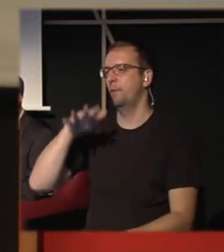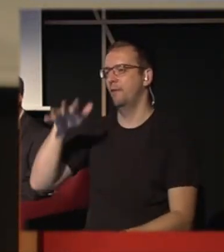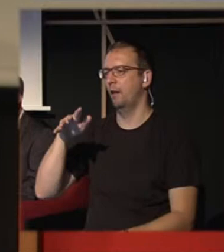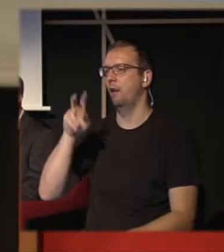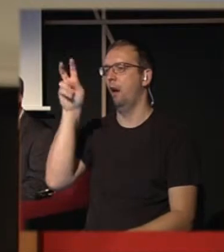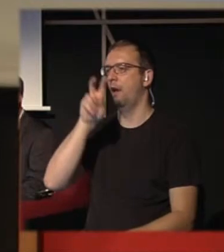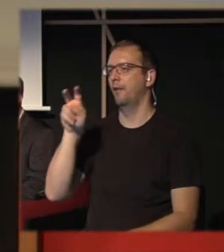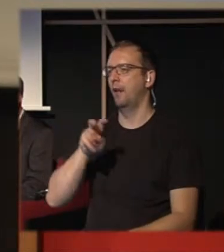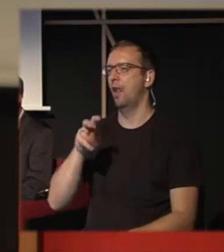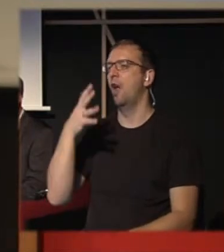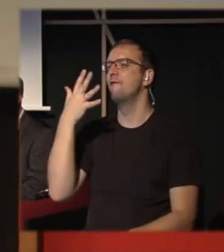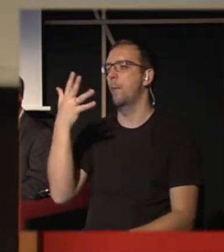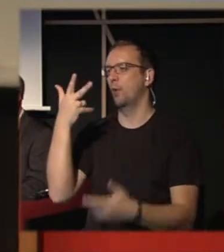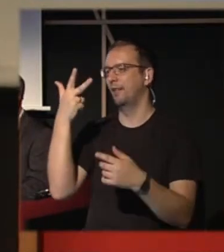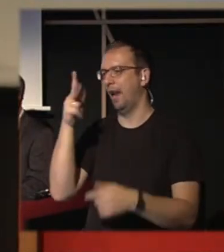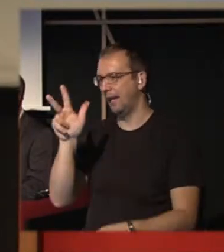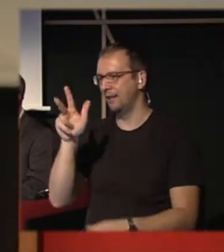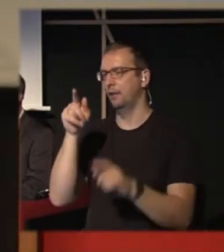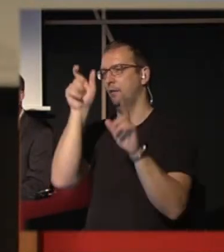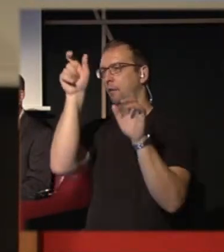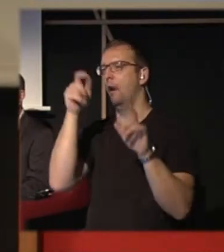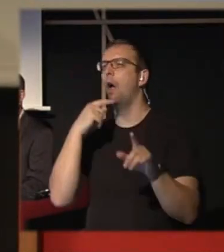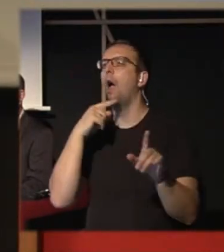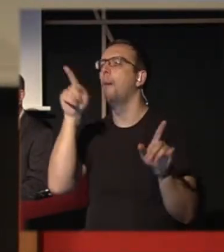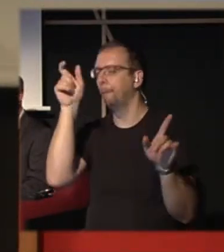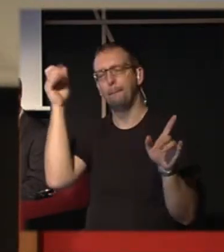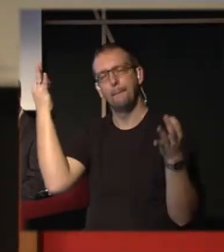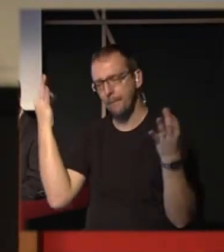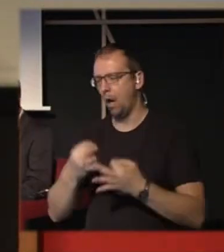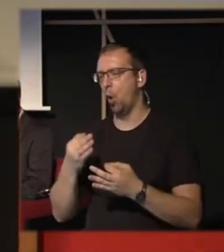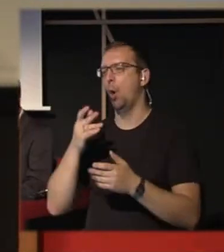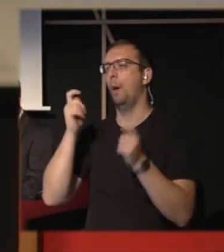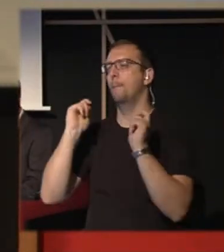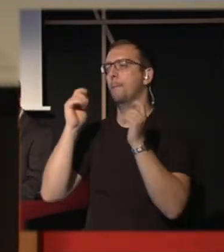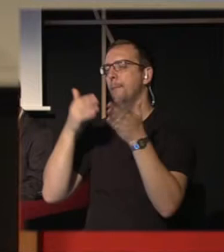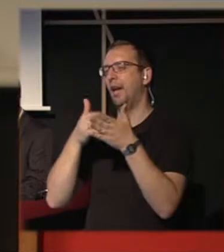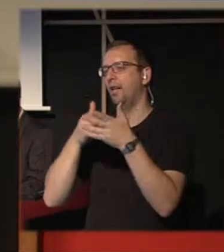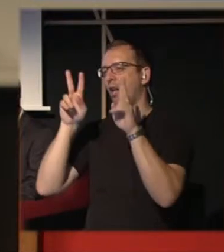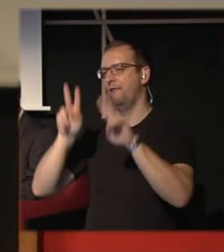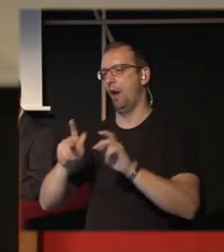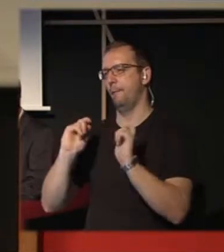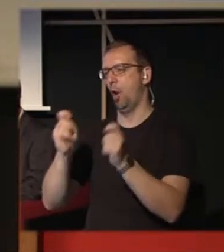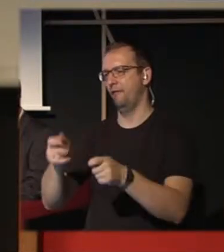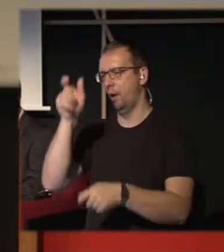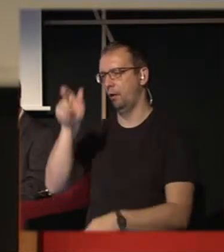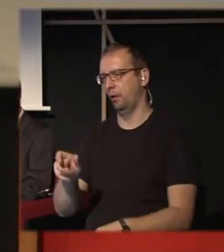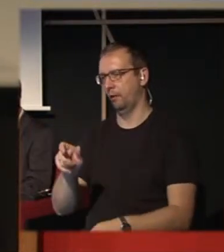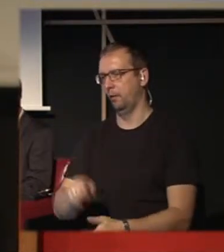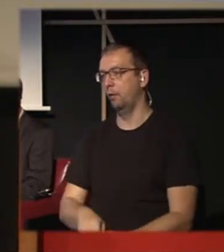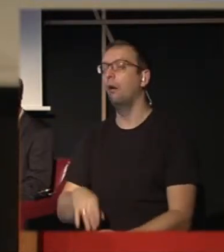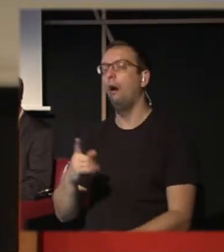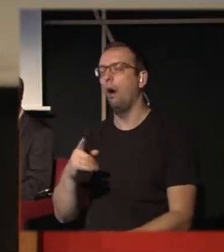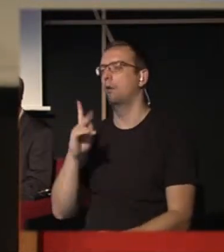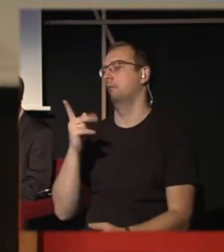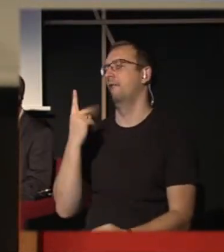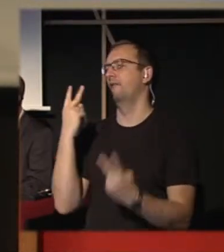And essentially, the UEFA license is a certificate where clubs have to fulfill all the criteria we put in place, including